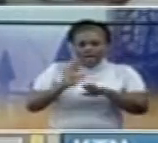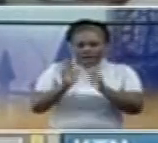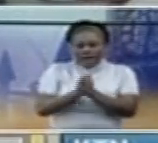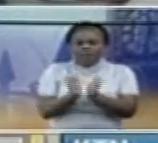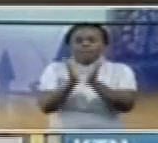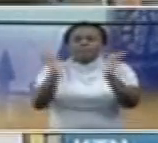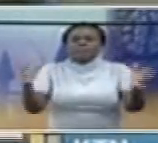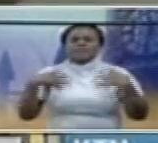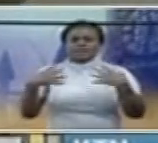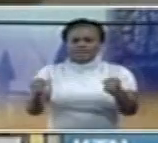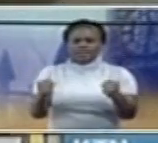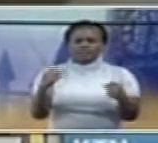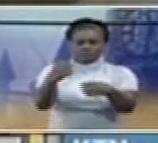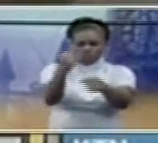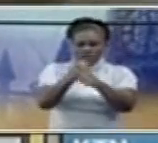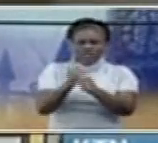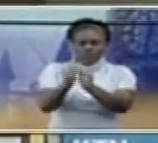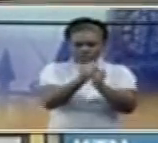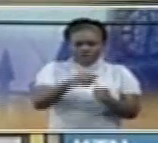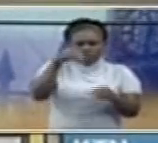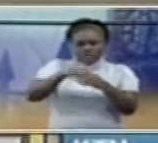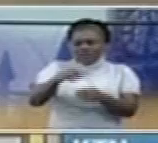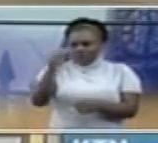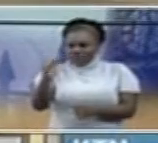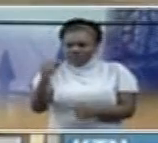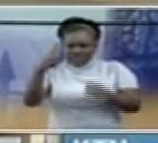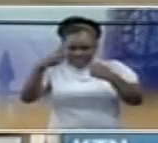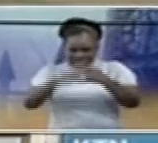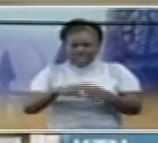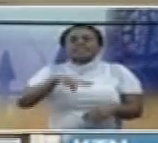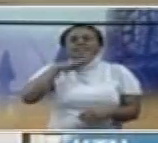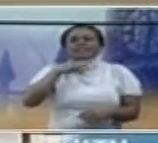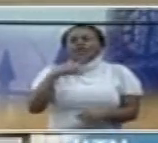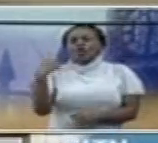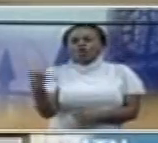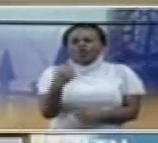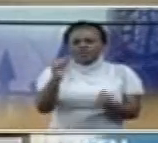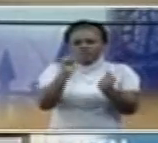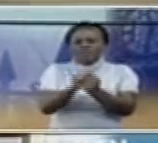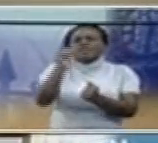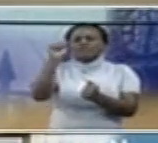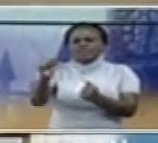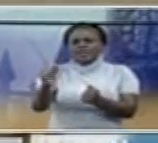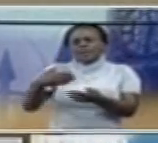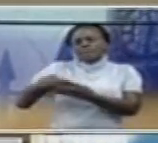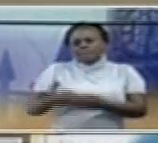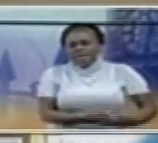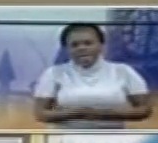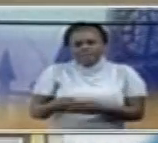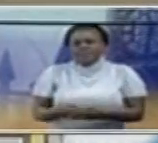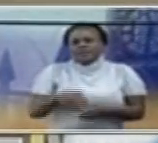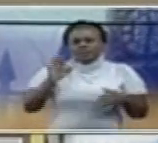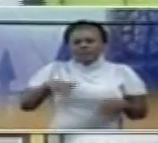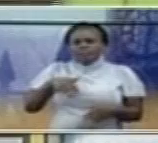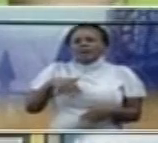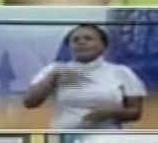Health Collaboration. Among the 59 maternal deaths examined, only 15 babies whose mothers died